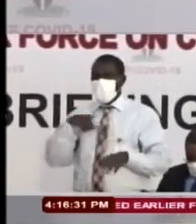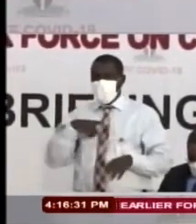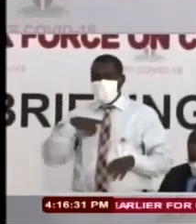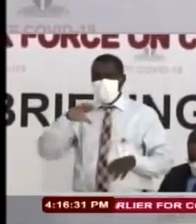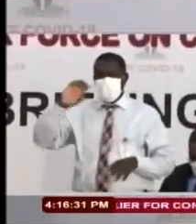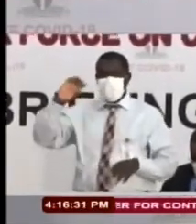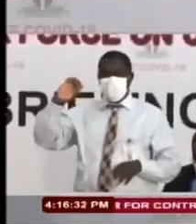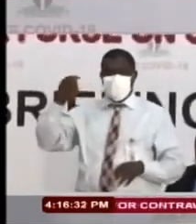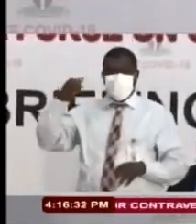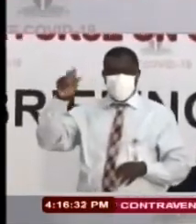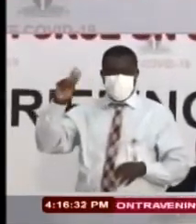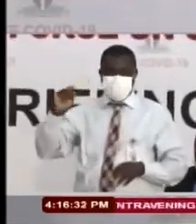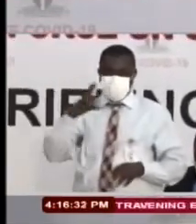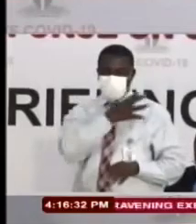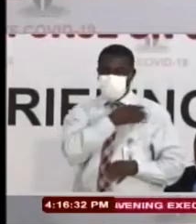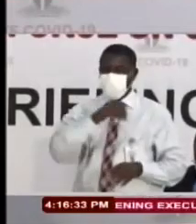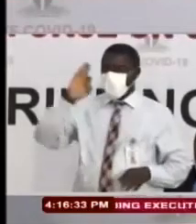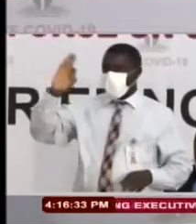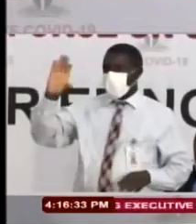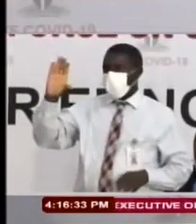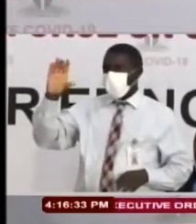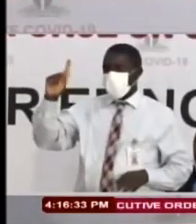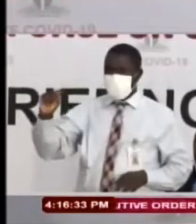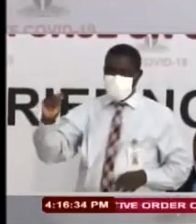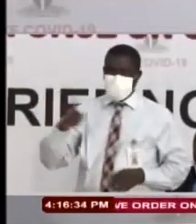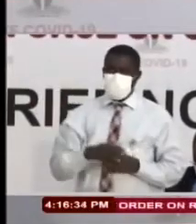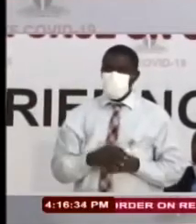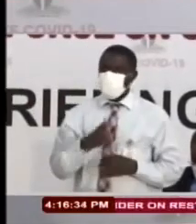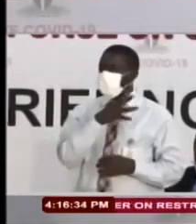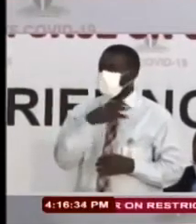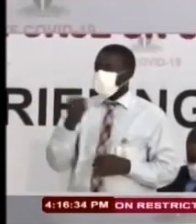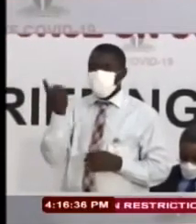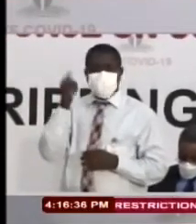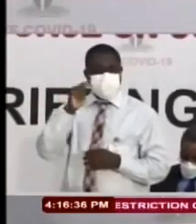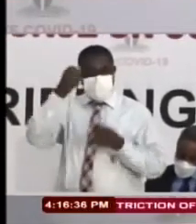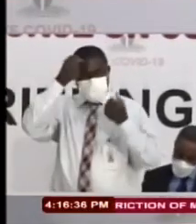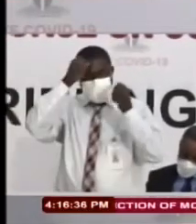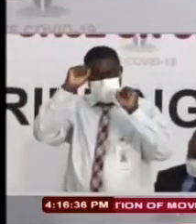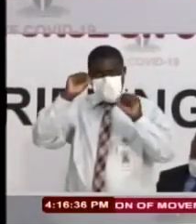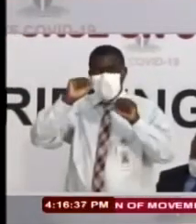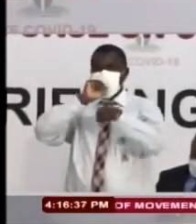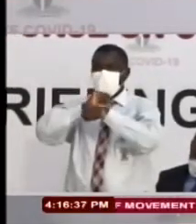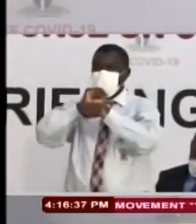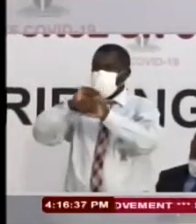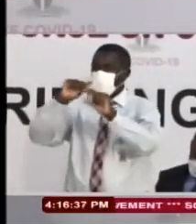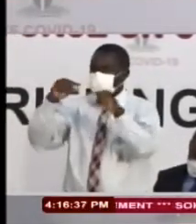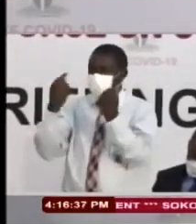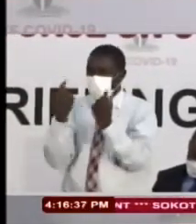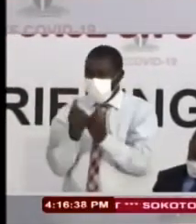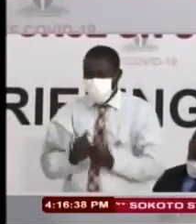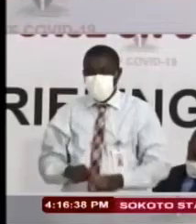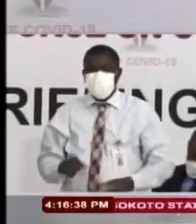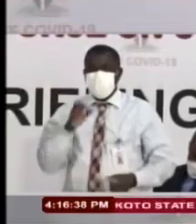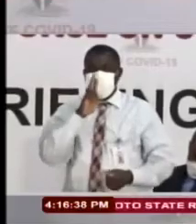Territory, and the Presidential Task Force continues to assess the impact vis-à-vis the